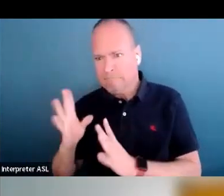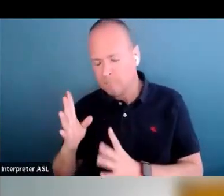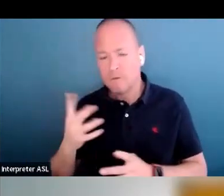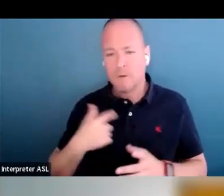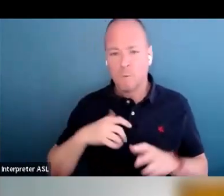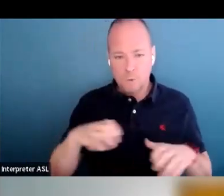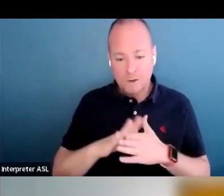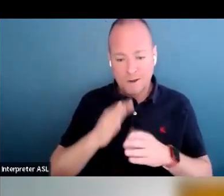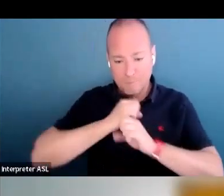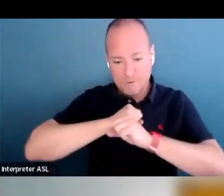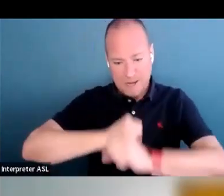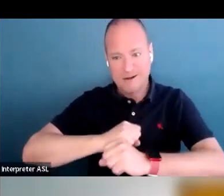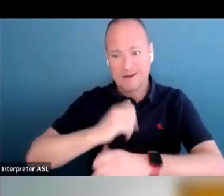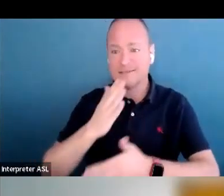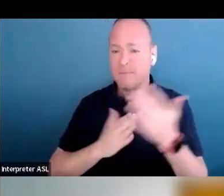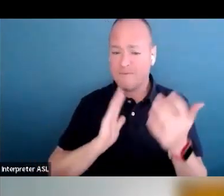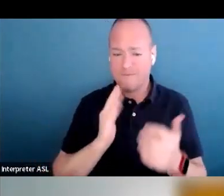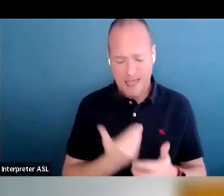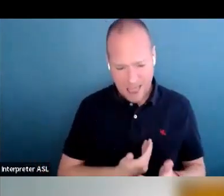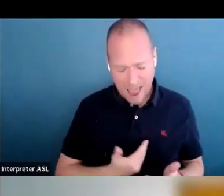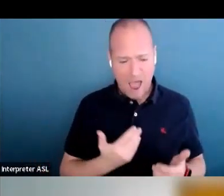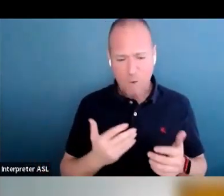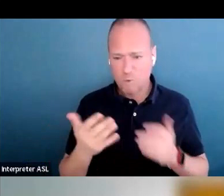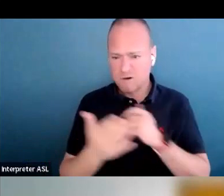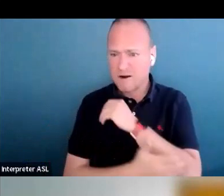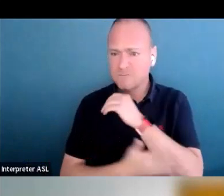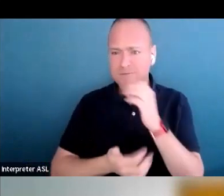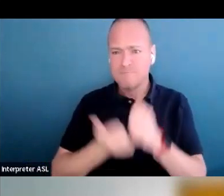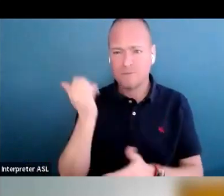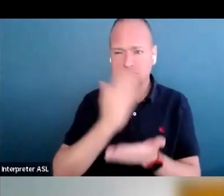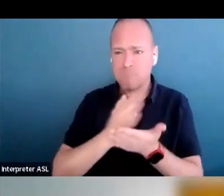protecting some of our nation's most marginalized.